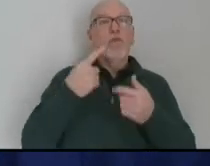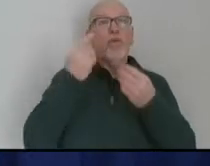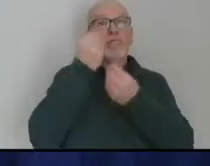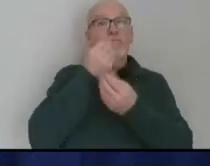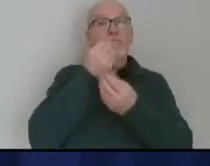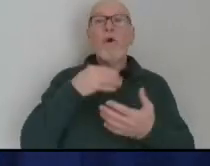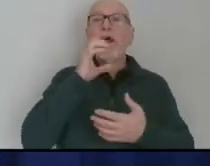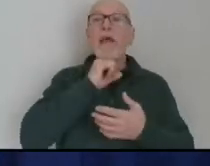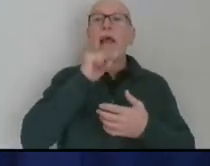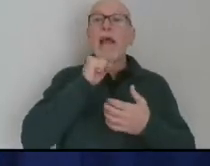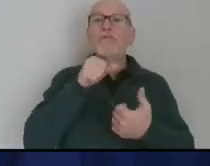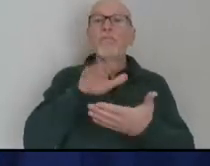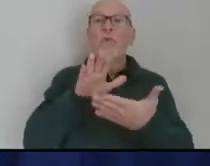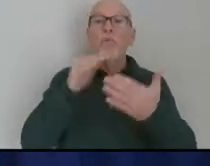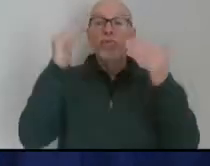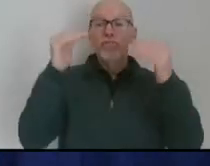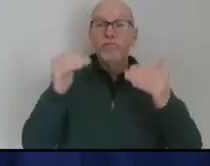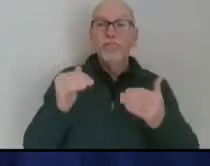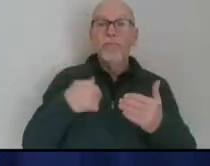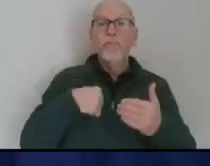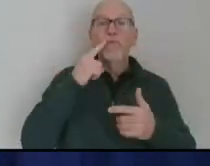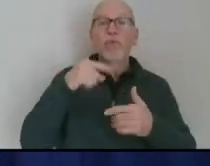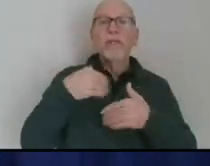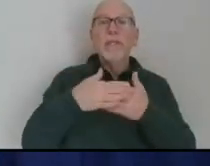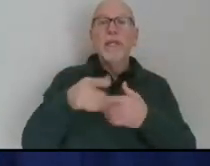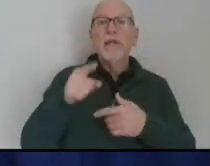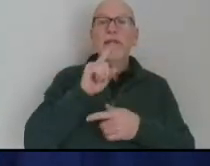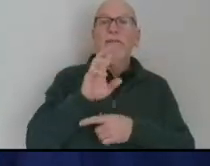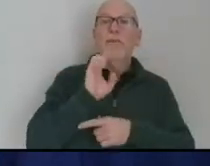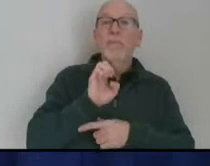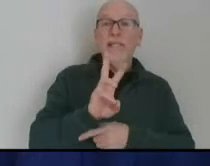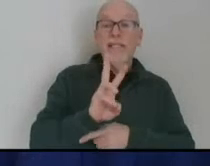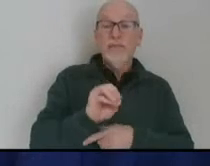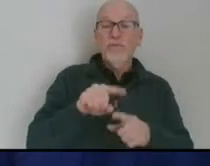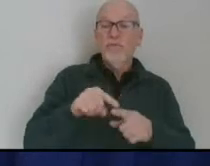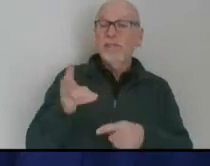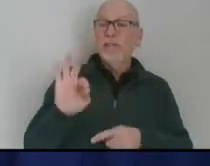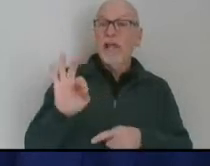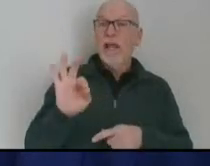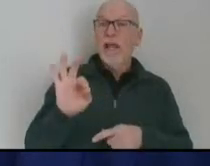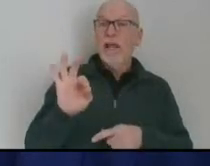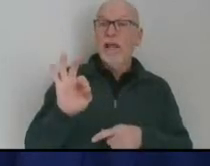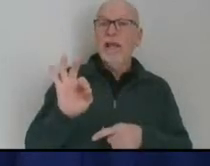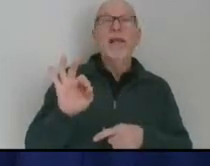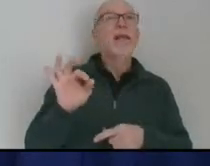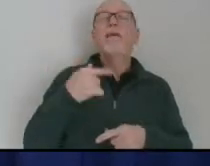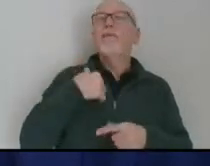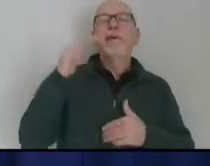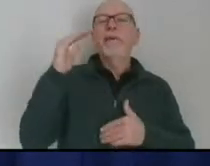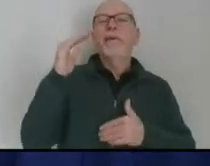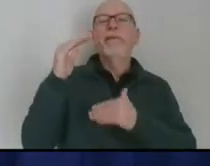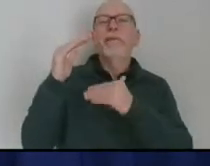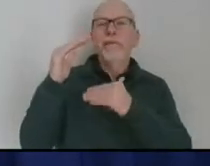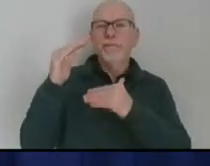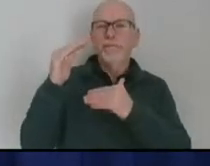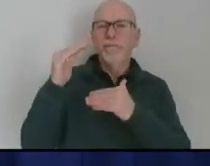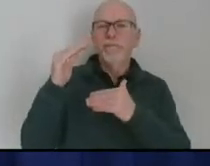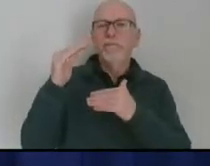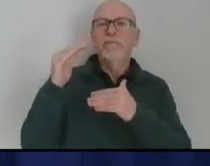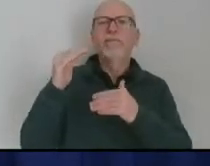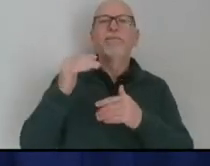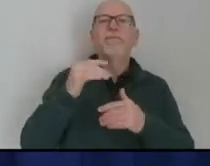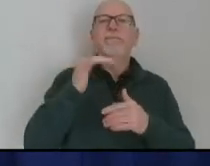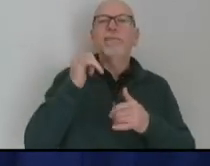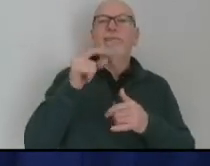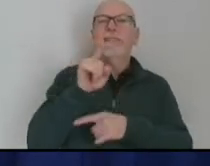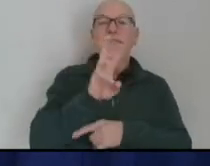had said the next eligible group would be Hoosiers, 60 to 69. So this is a small change in that we are breaking that category